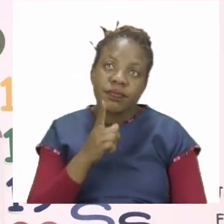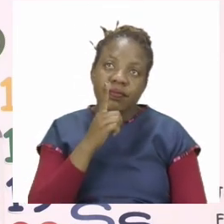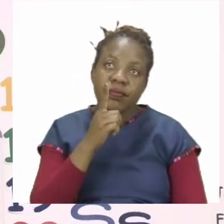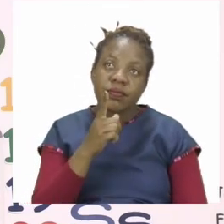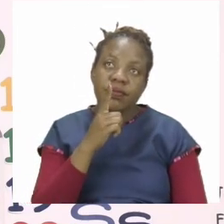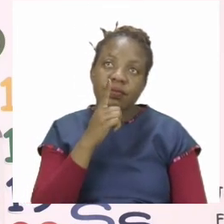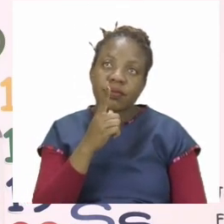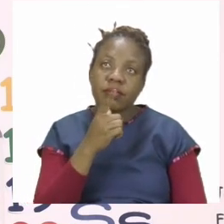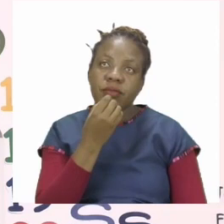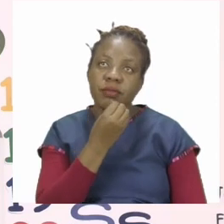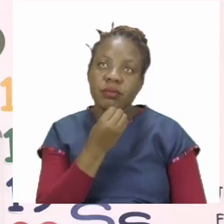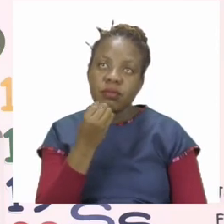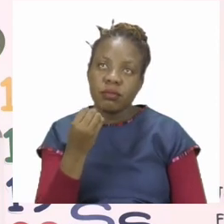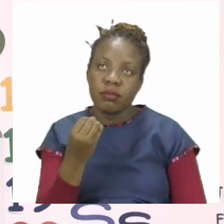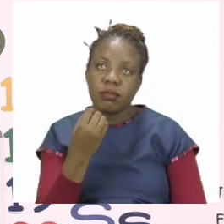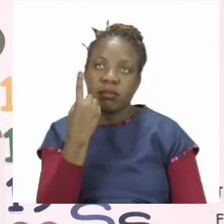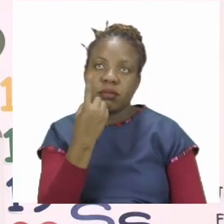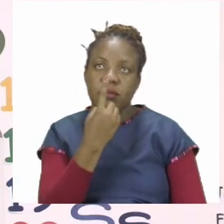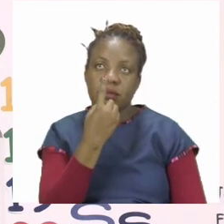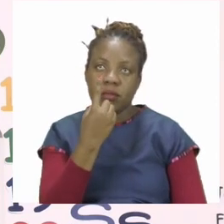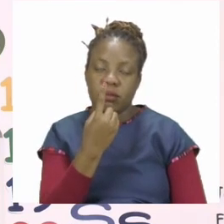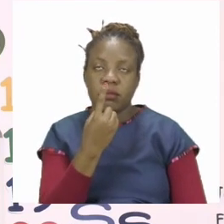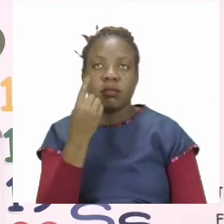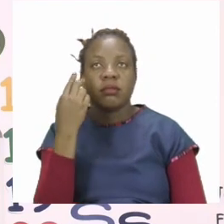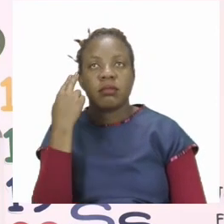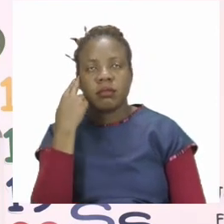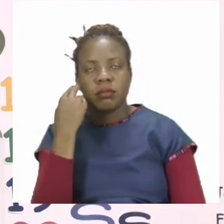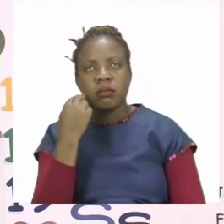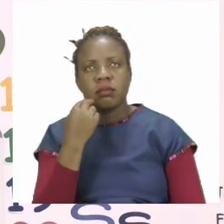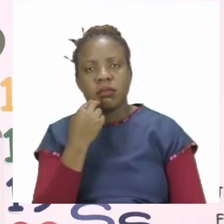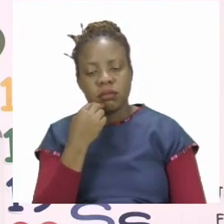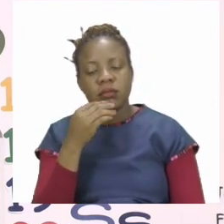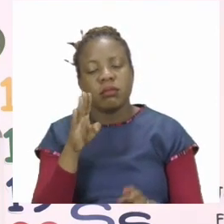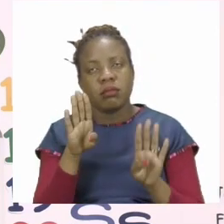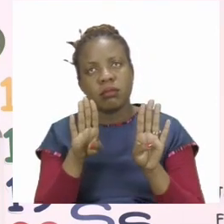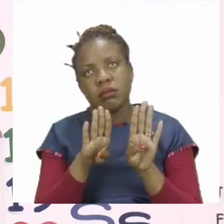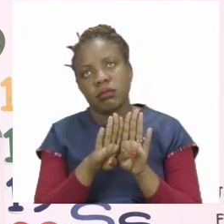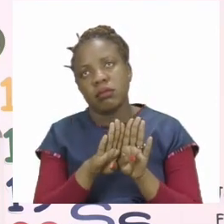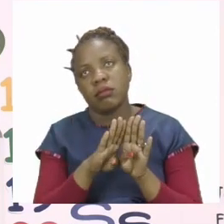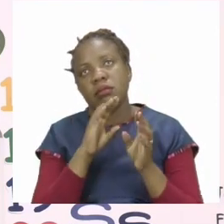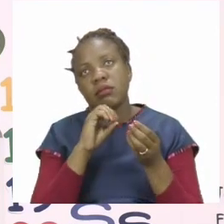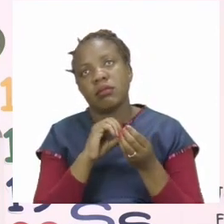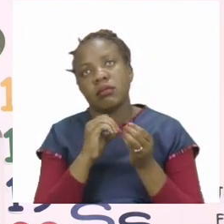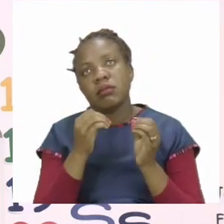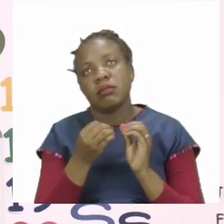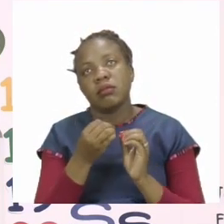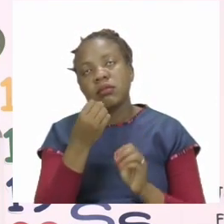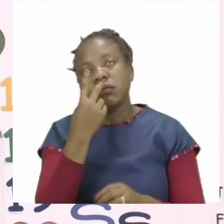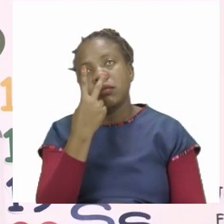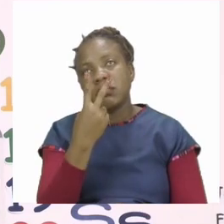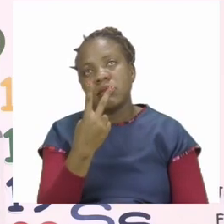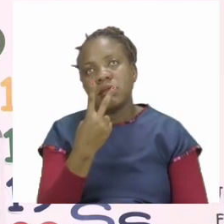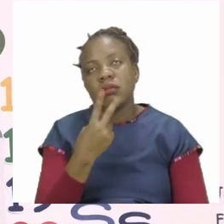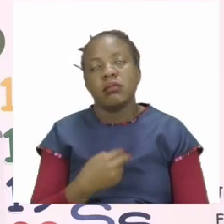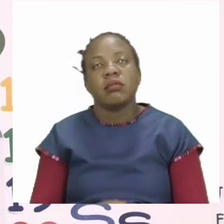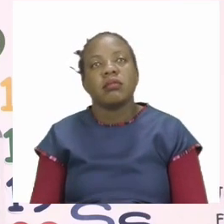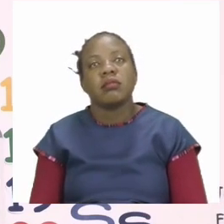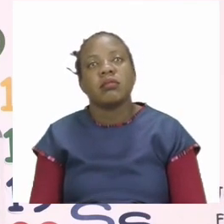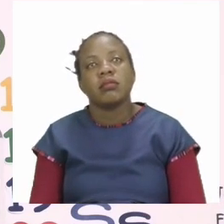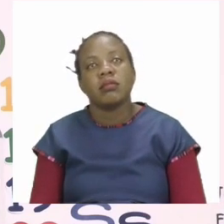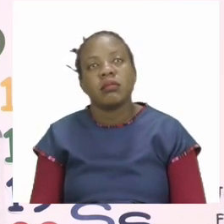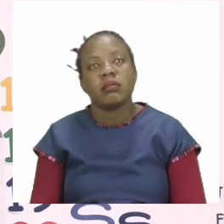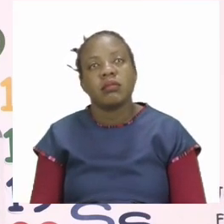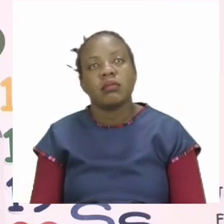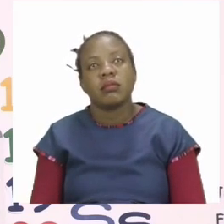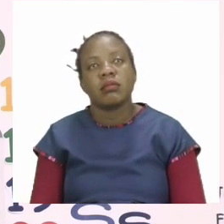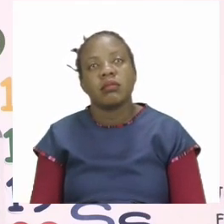see, do we have a soft th or hard th? Right. Now, let's quickly